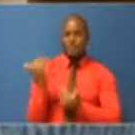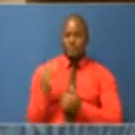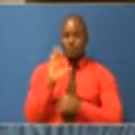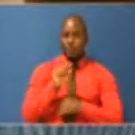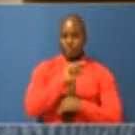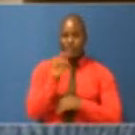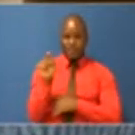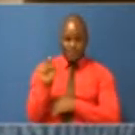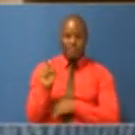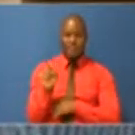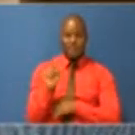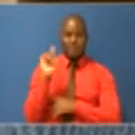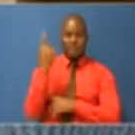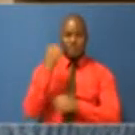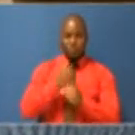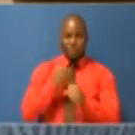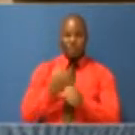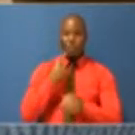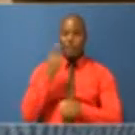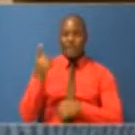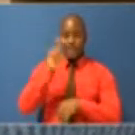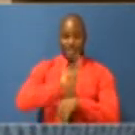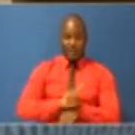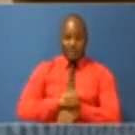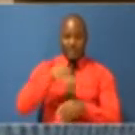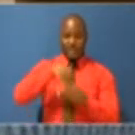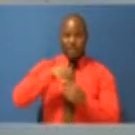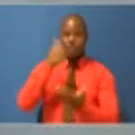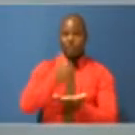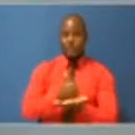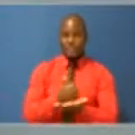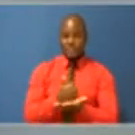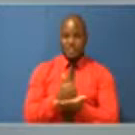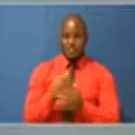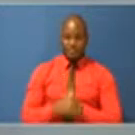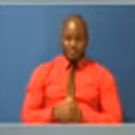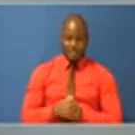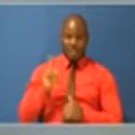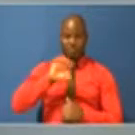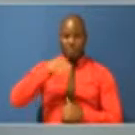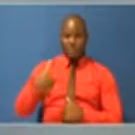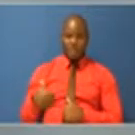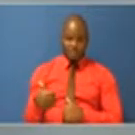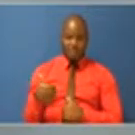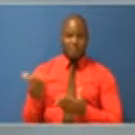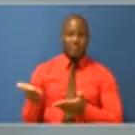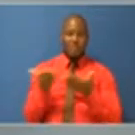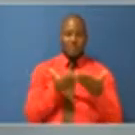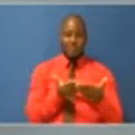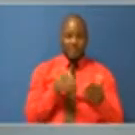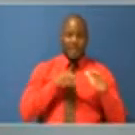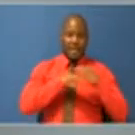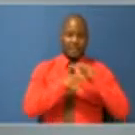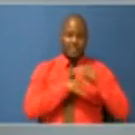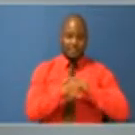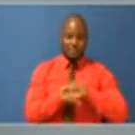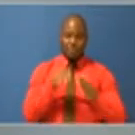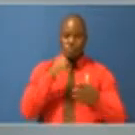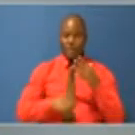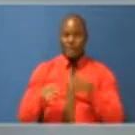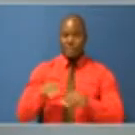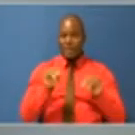from you in your first 100 days in office nairobi county collects billions in taxes what